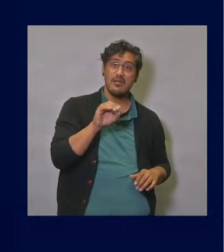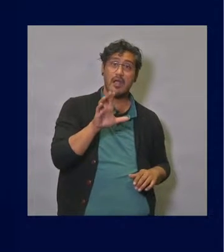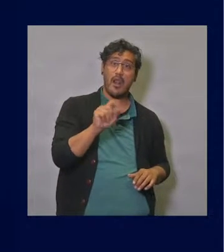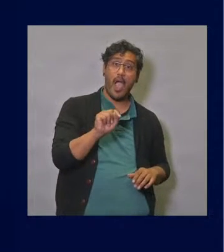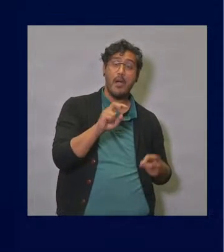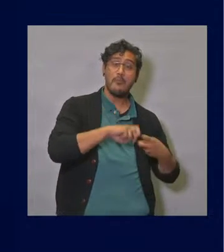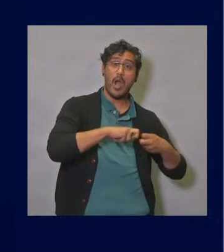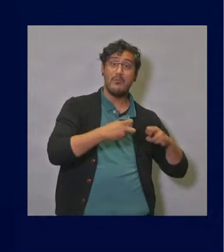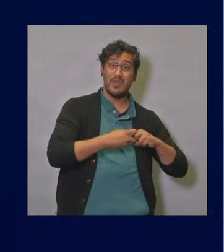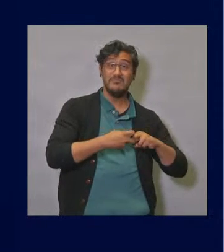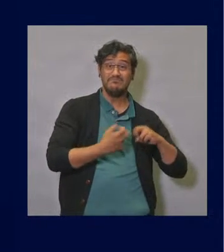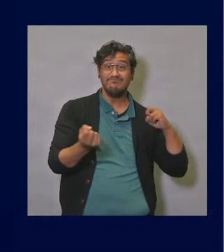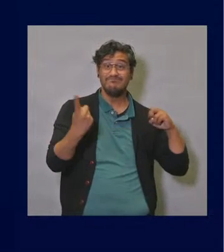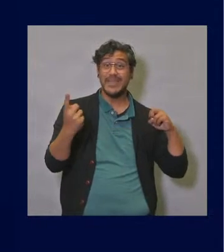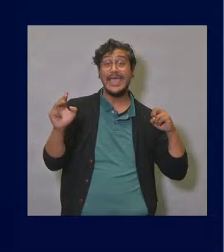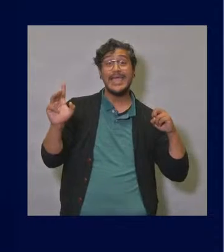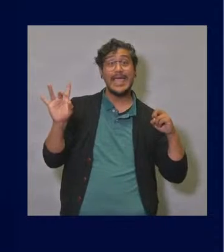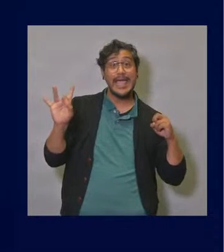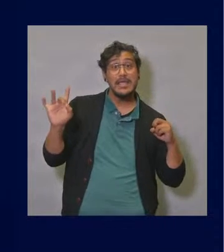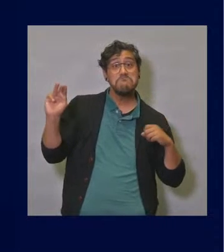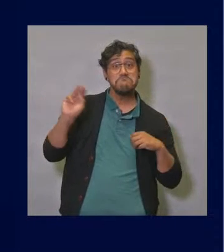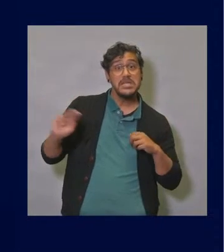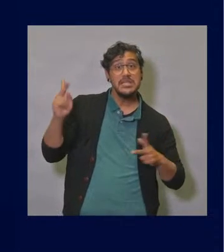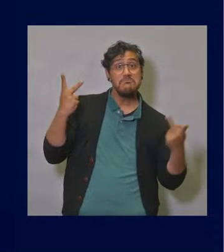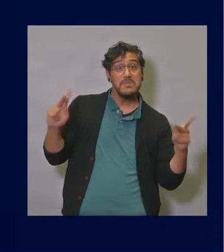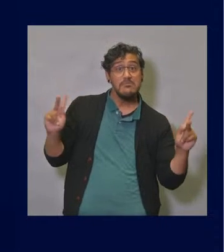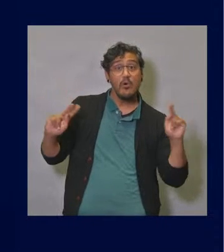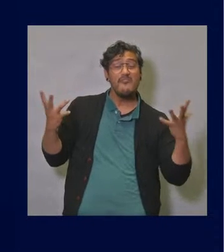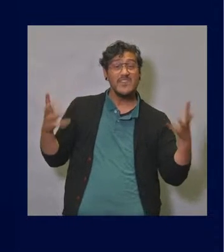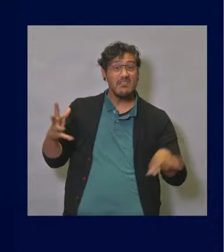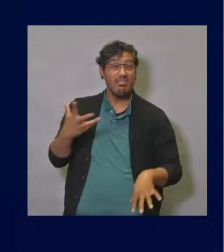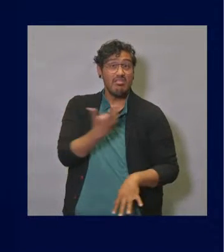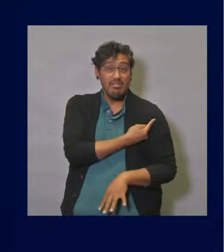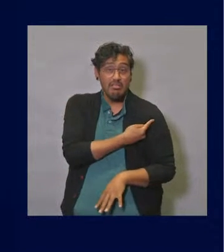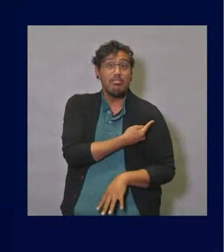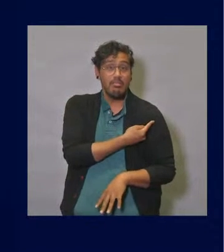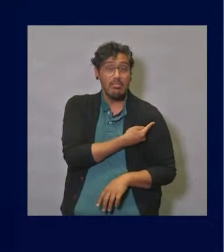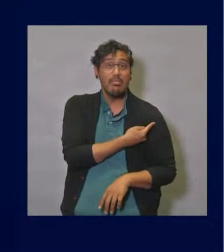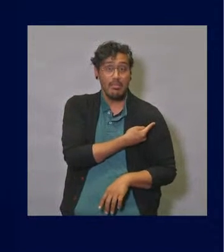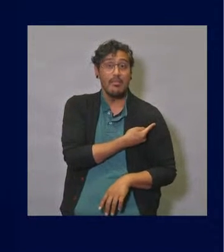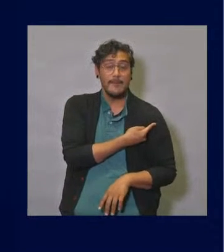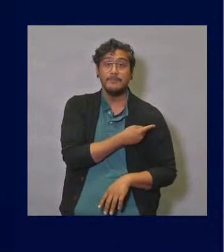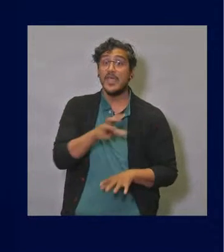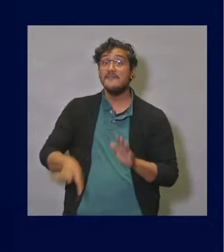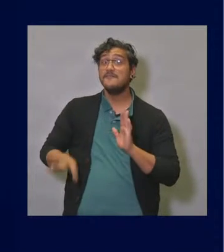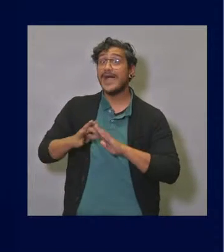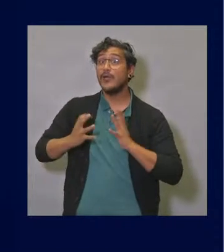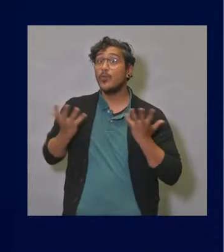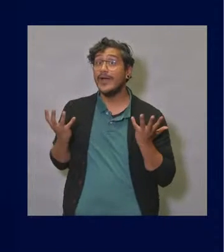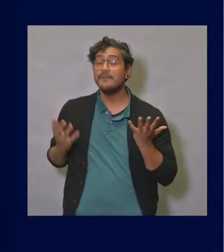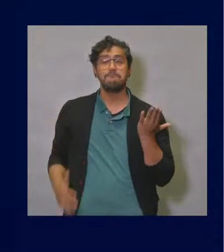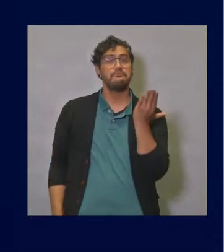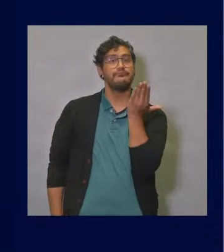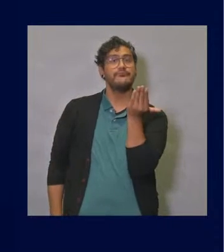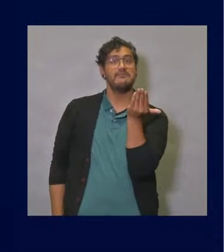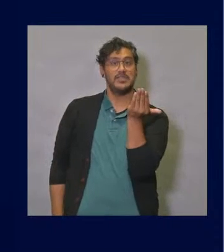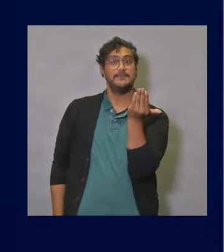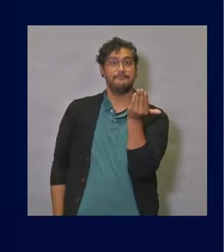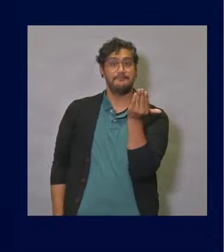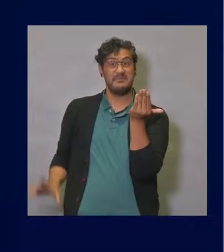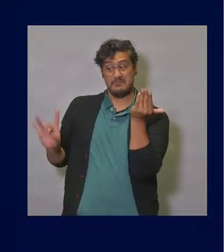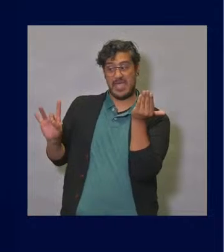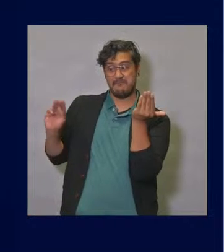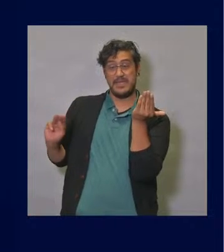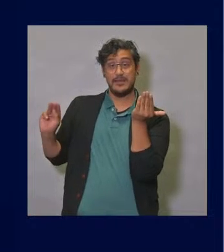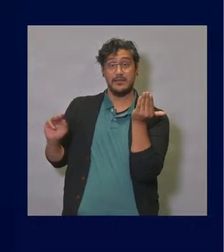nearly 8 million people who had recently received the Johnson & Johnson vaccine. They found a total of 15 cases, all of